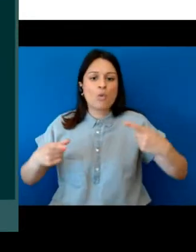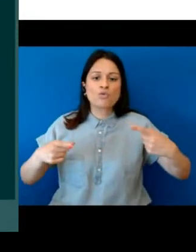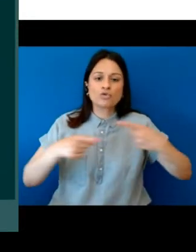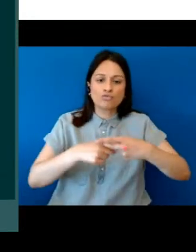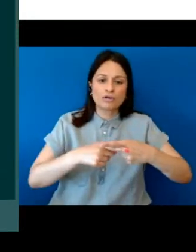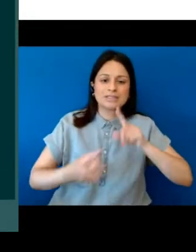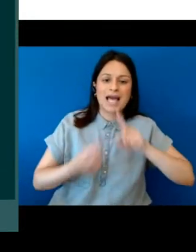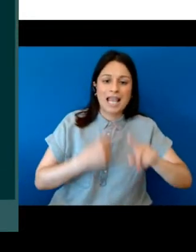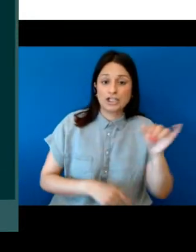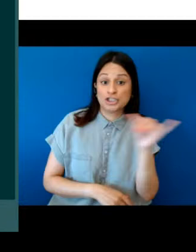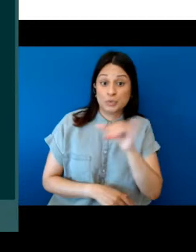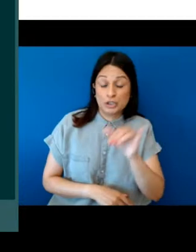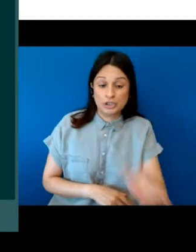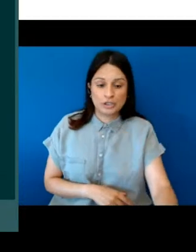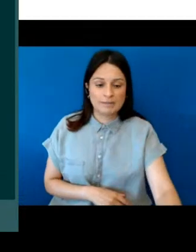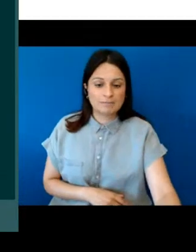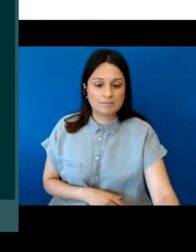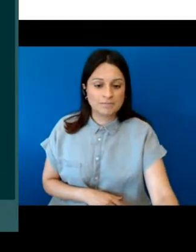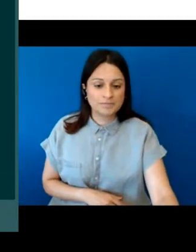So thank you very much.